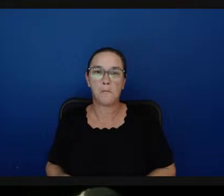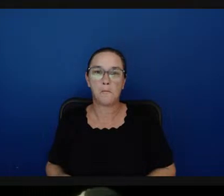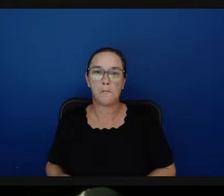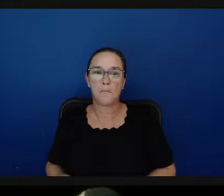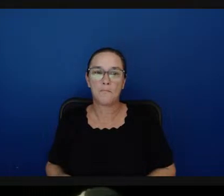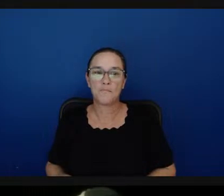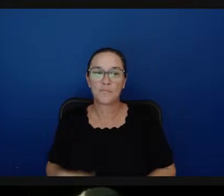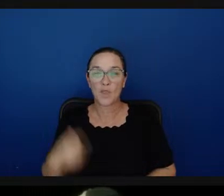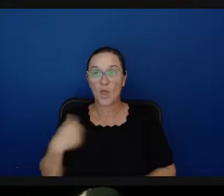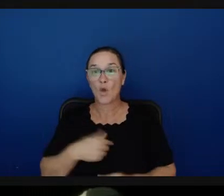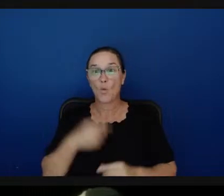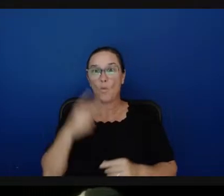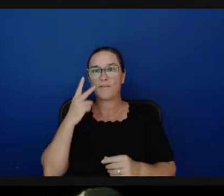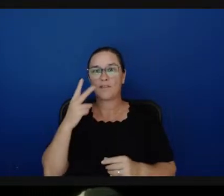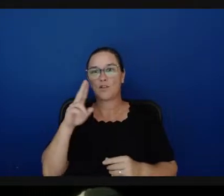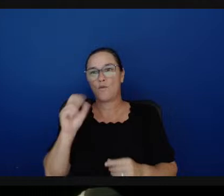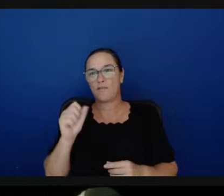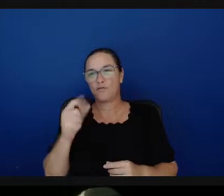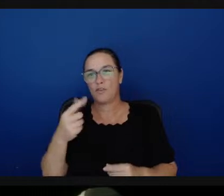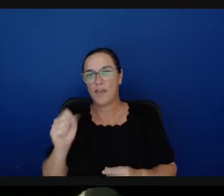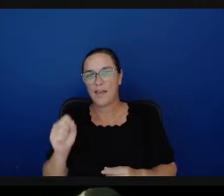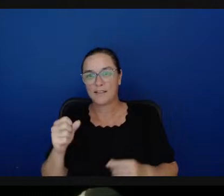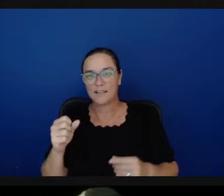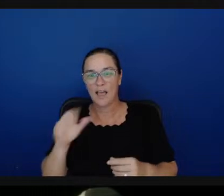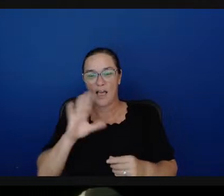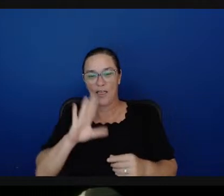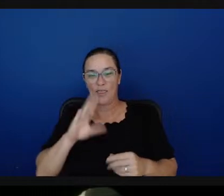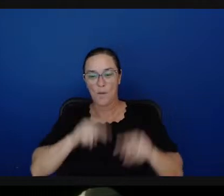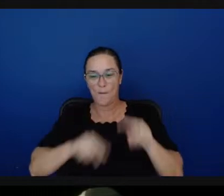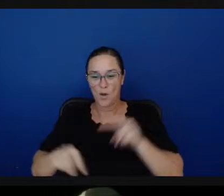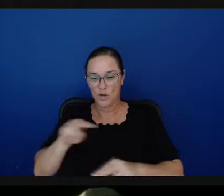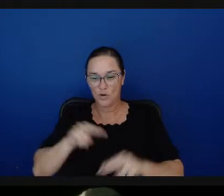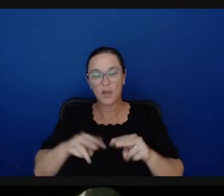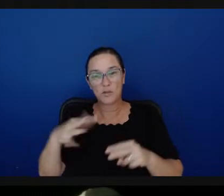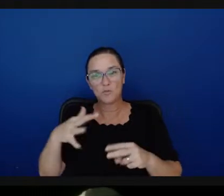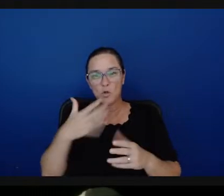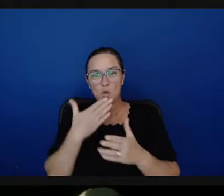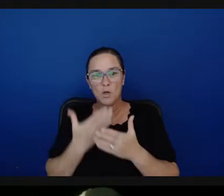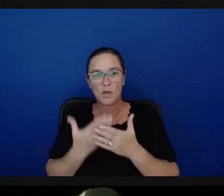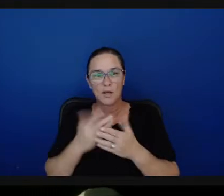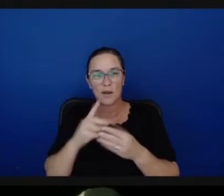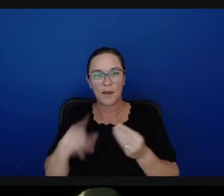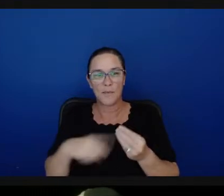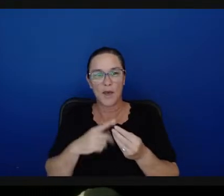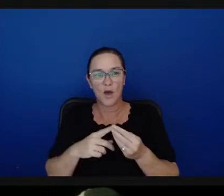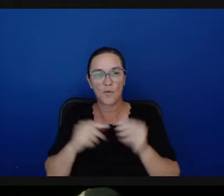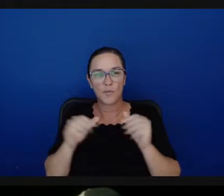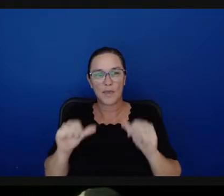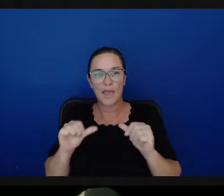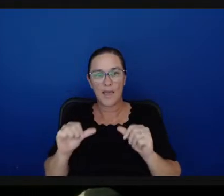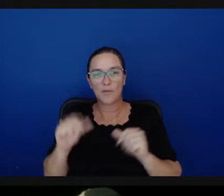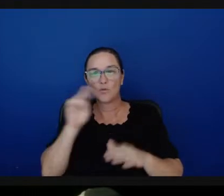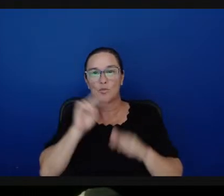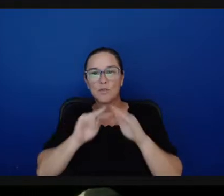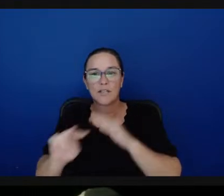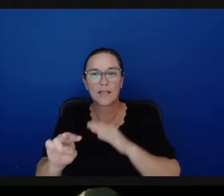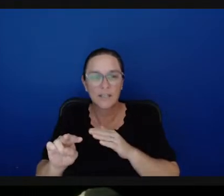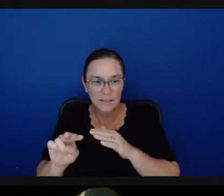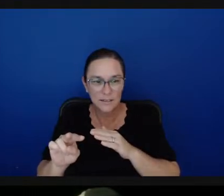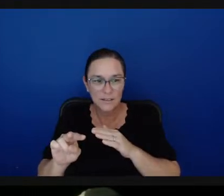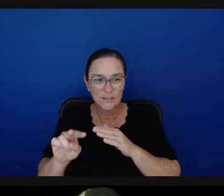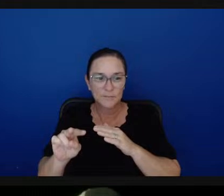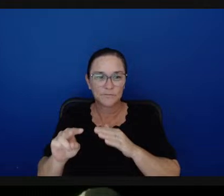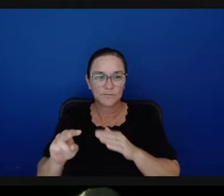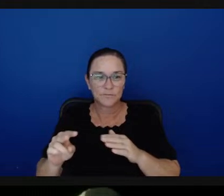because we've seen that USGS, through their monitoring now, has been pretty good about being able to predict a window